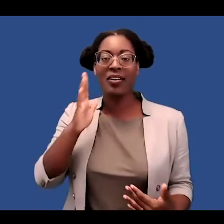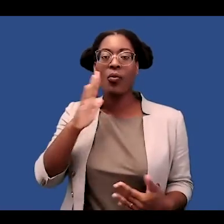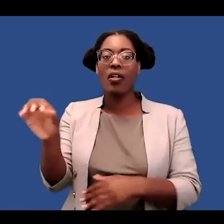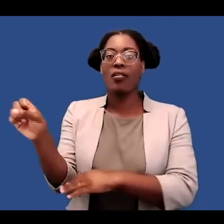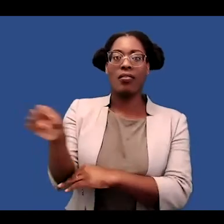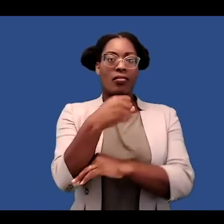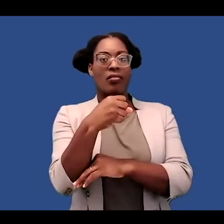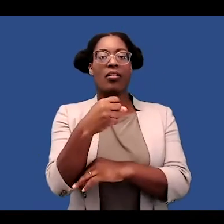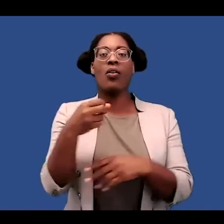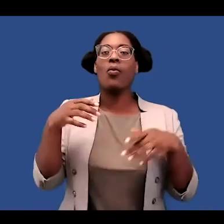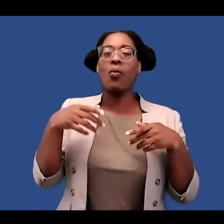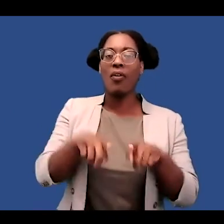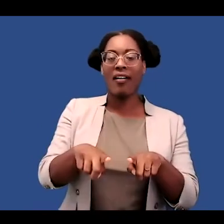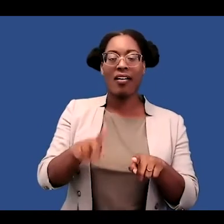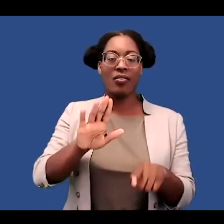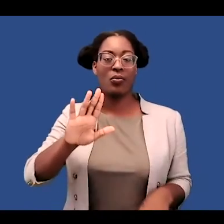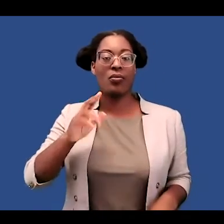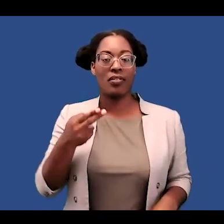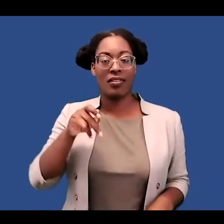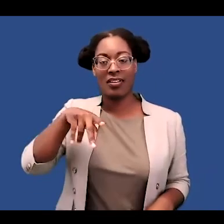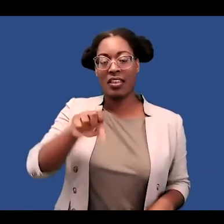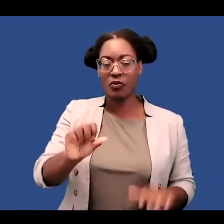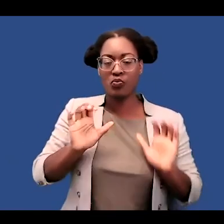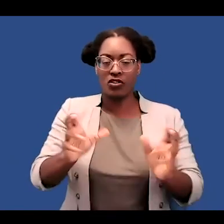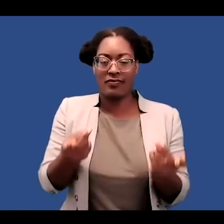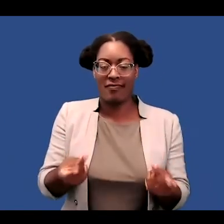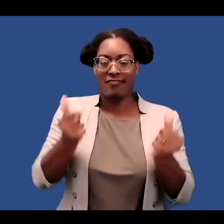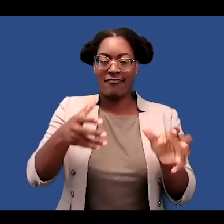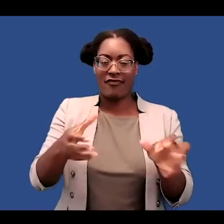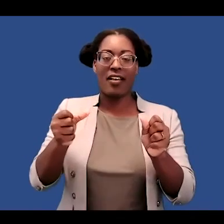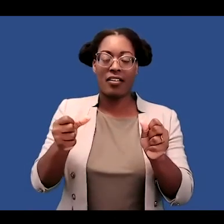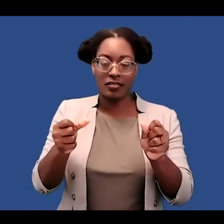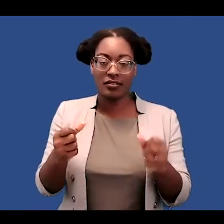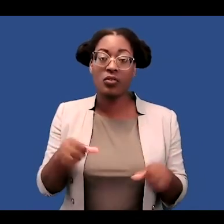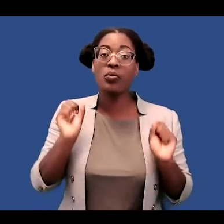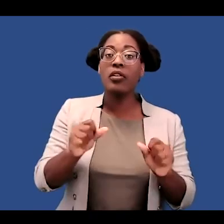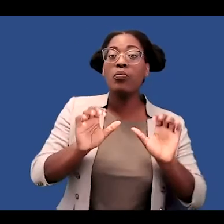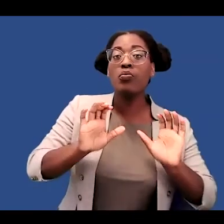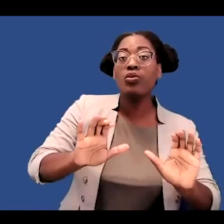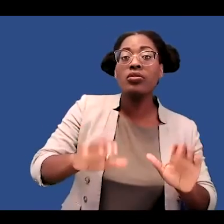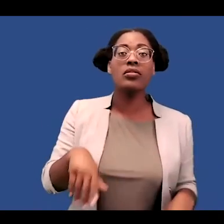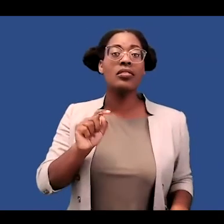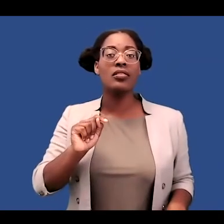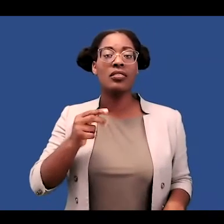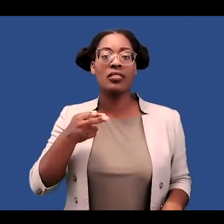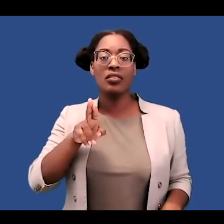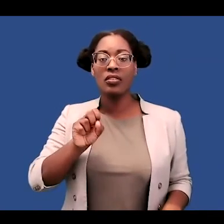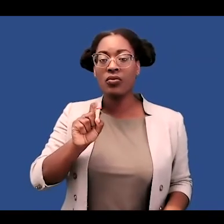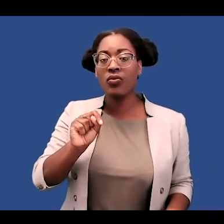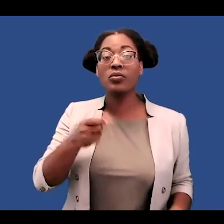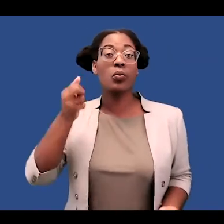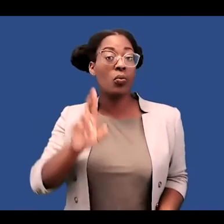hips really fast. The key to recovering a falling hoop is to push, thrust, or even shimmy your